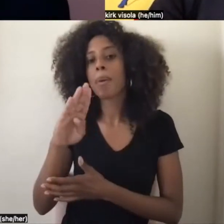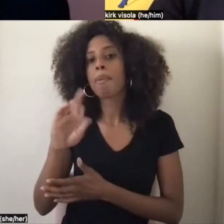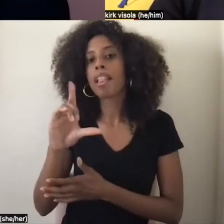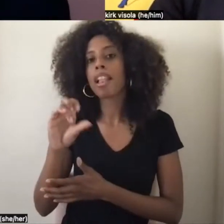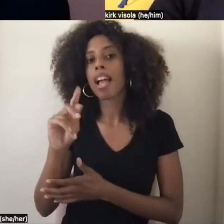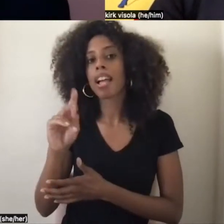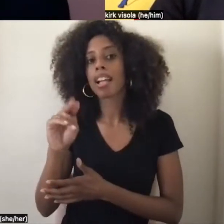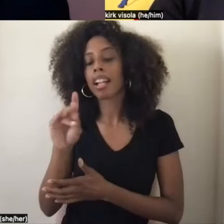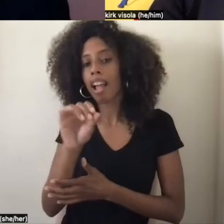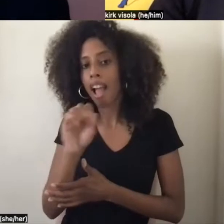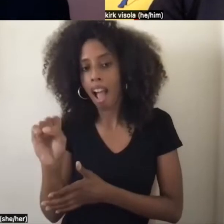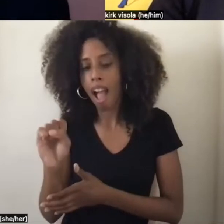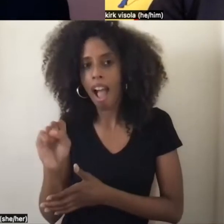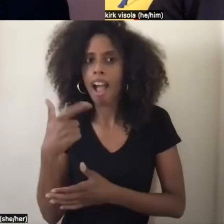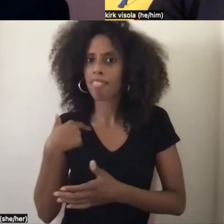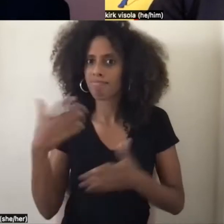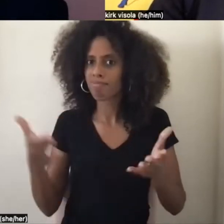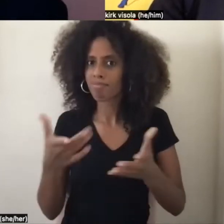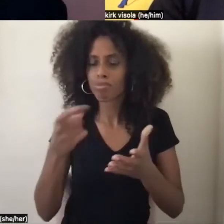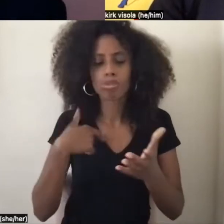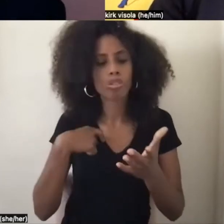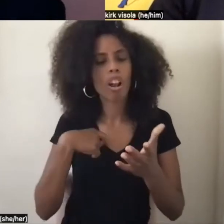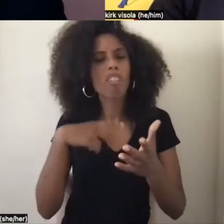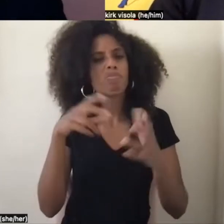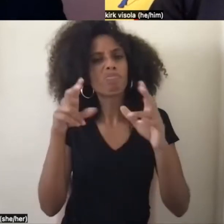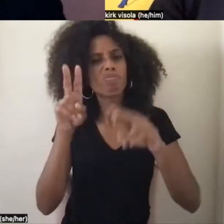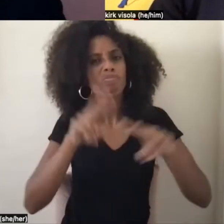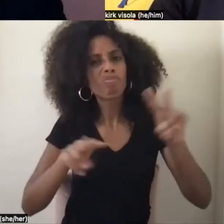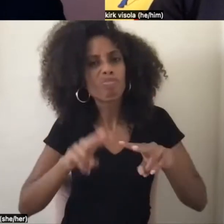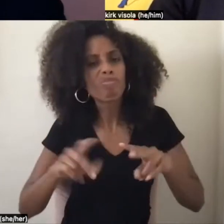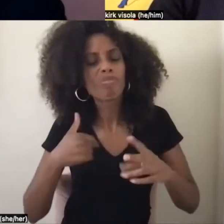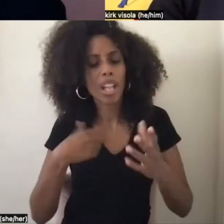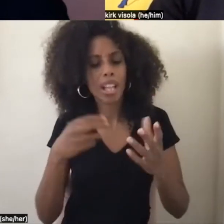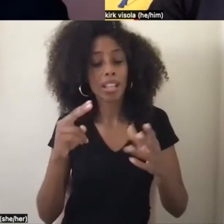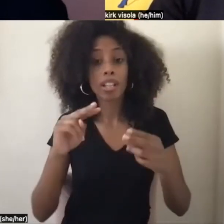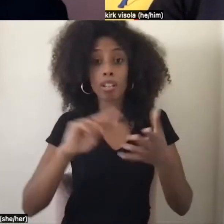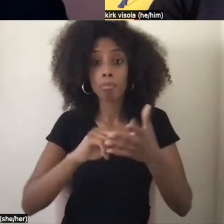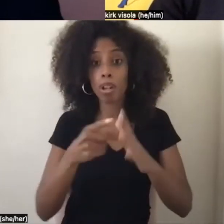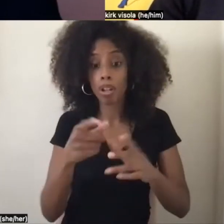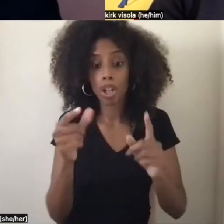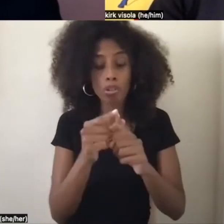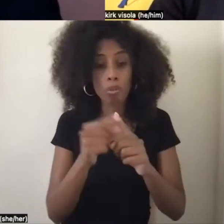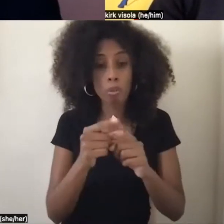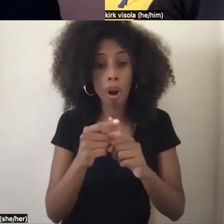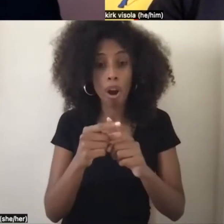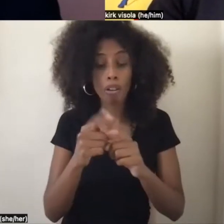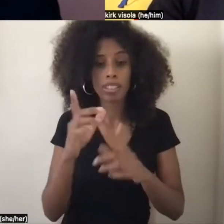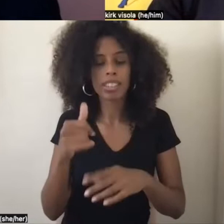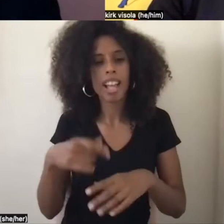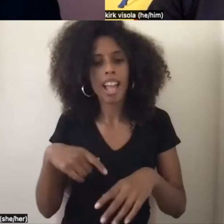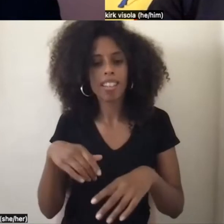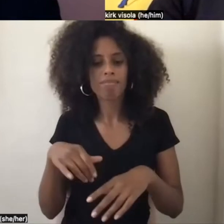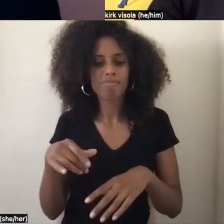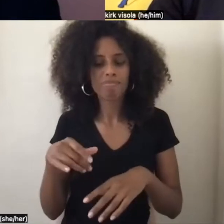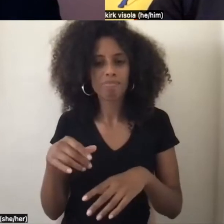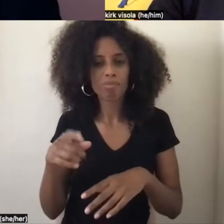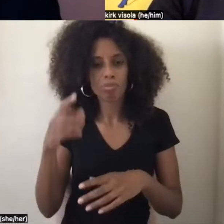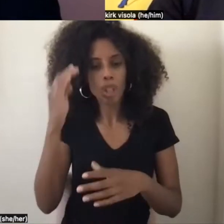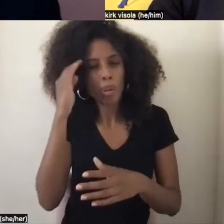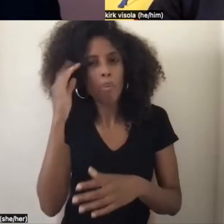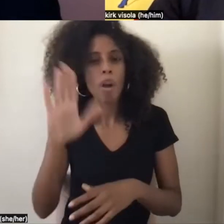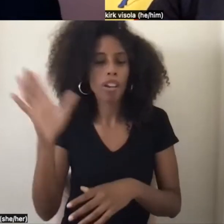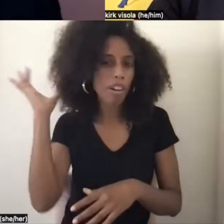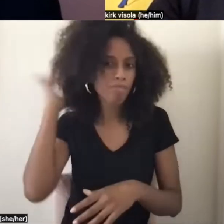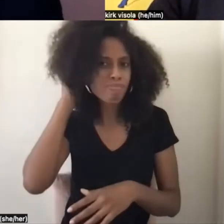carry with you on a daily basis. If you need help comparing, please let me know. This episode is sponsored